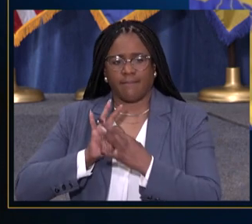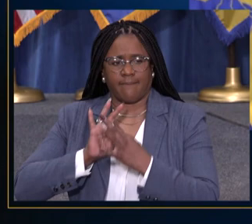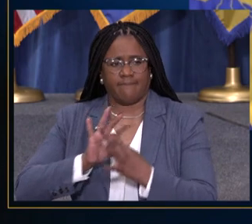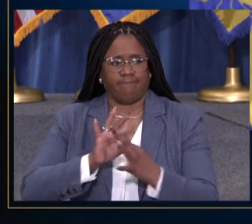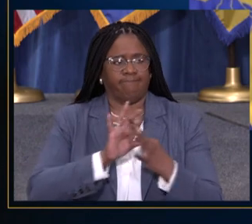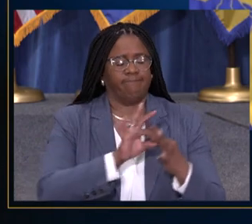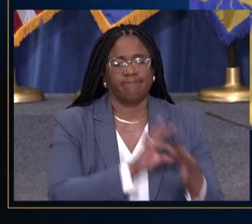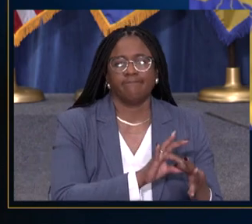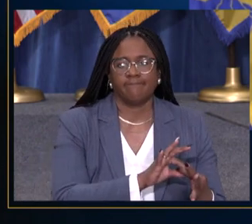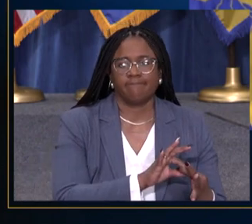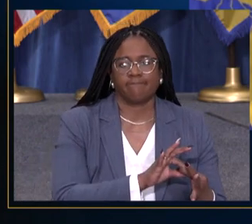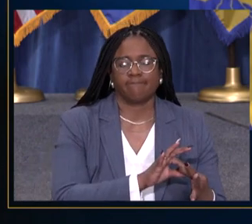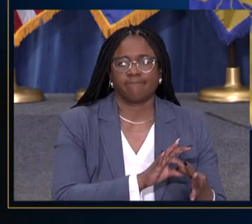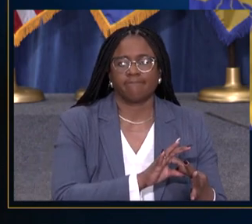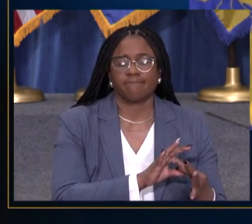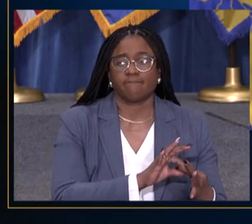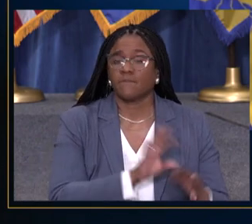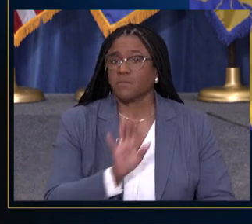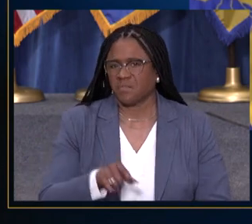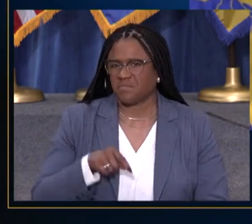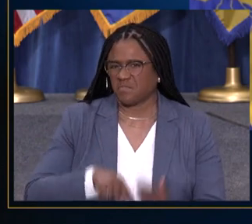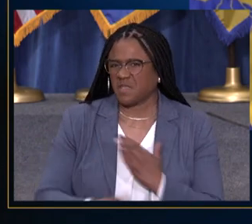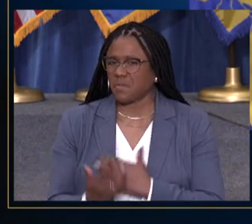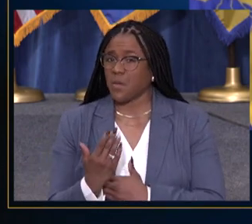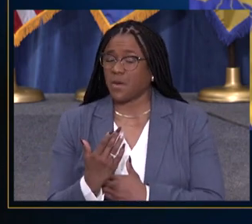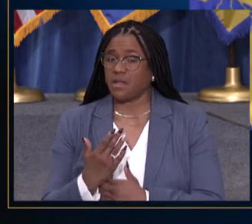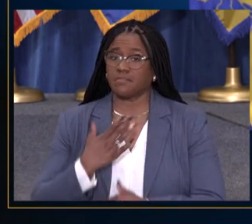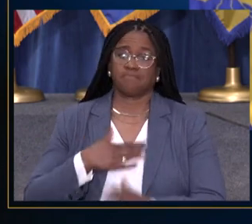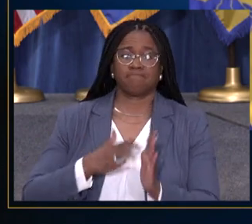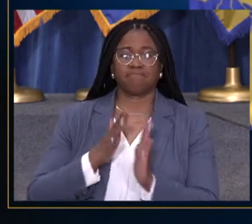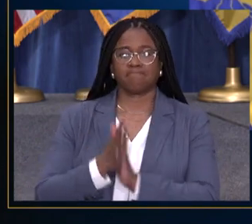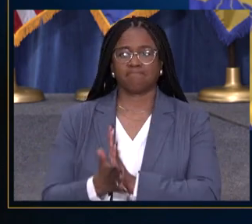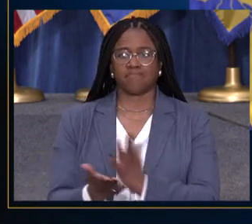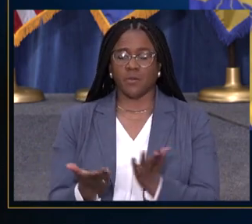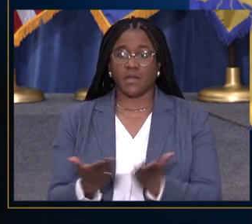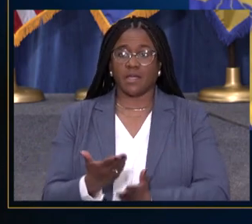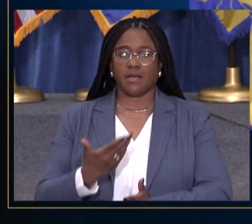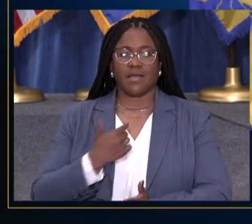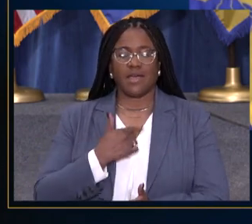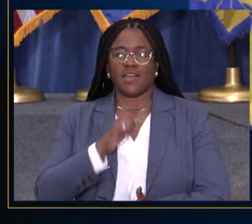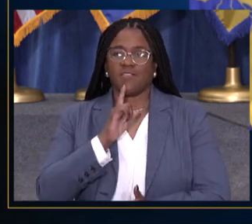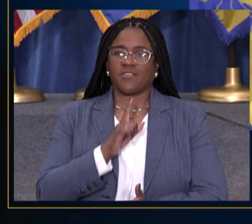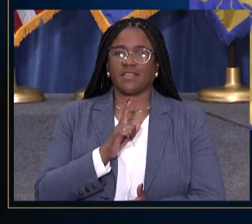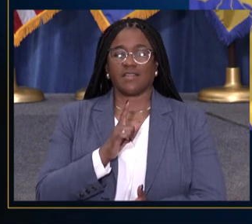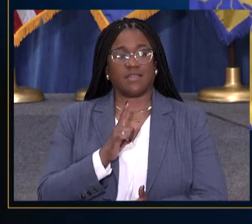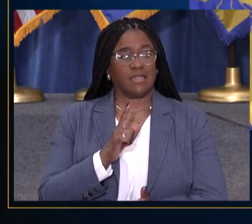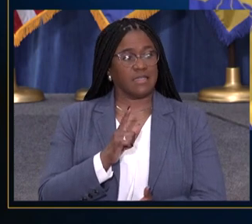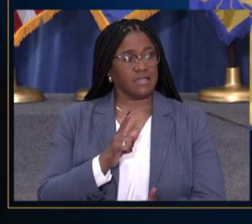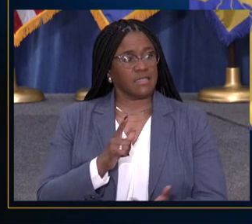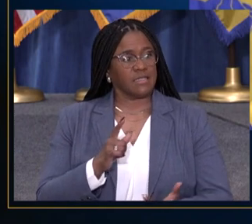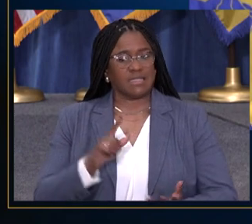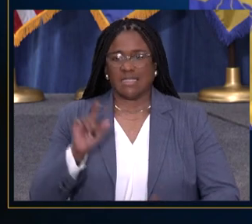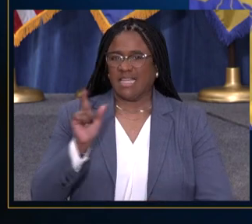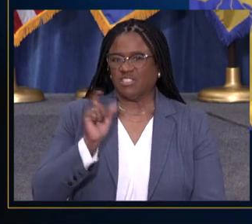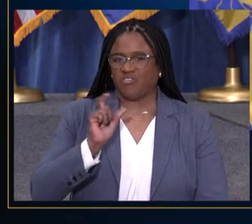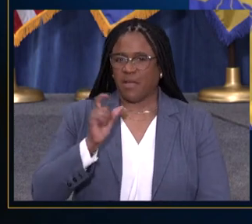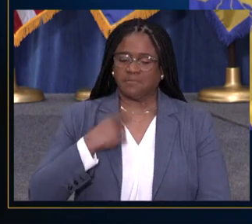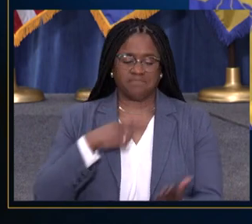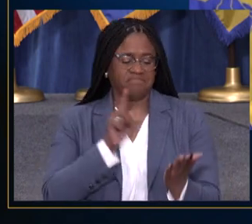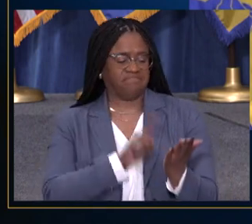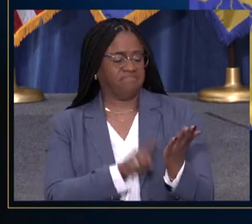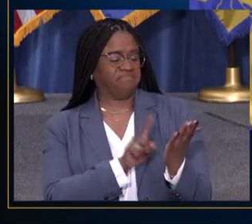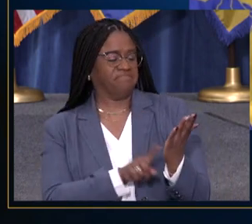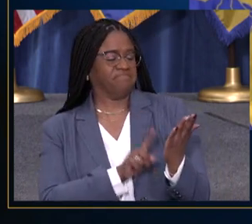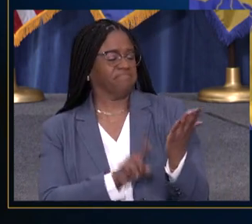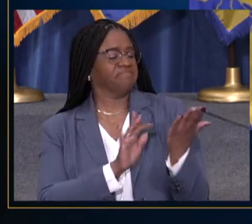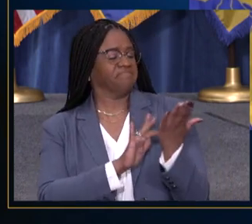another. You know, just this morning on my way here, I checked my notifications on Instagram, and